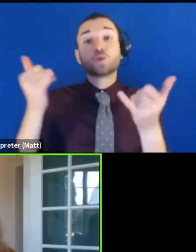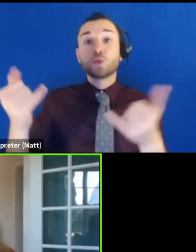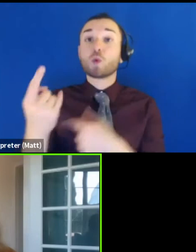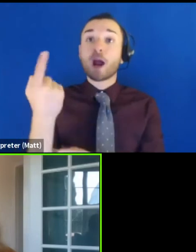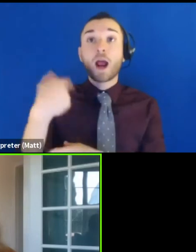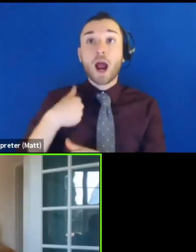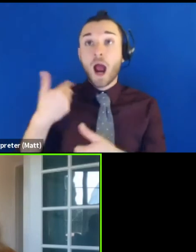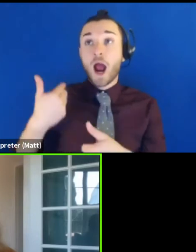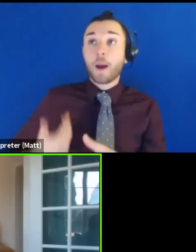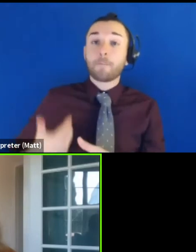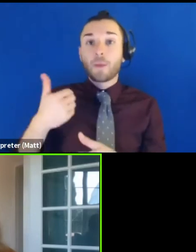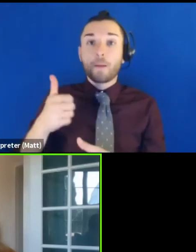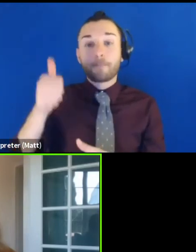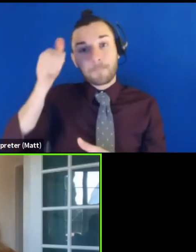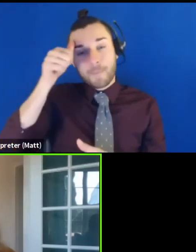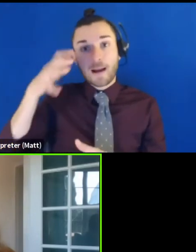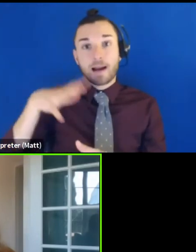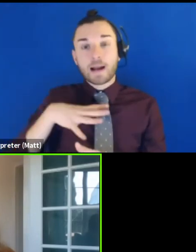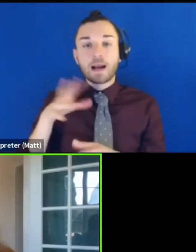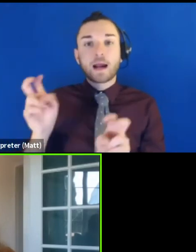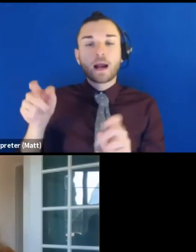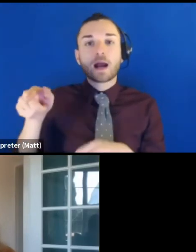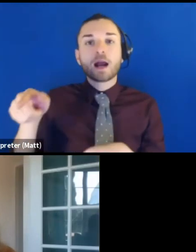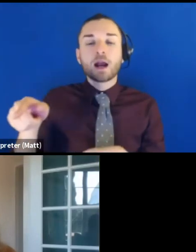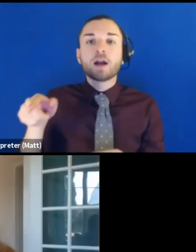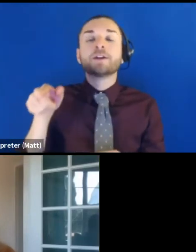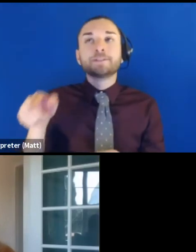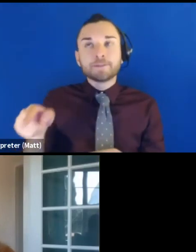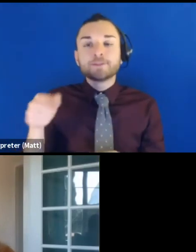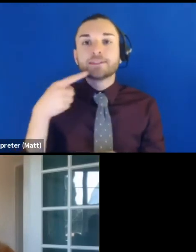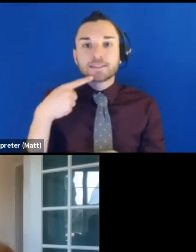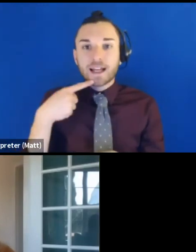Yes. And she says that she